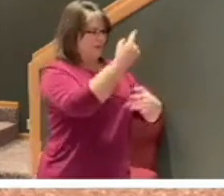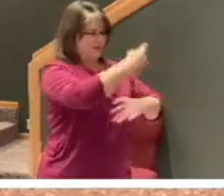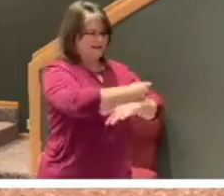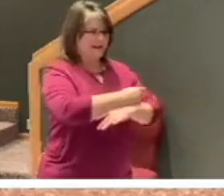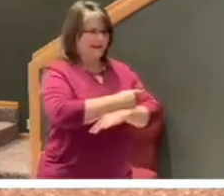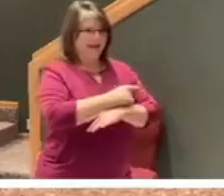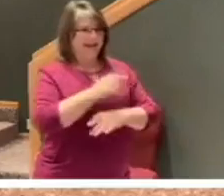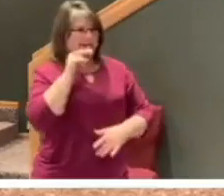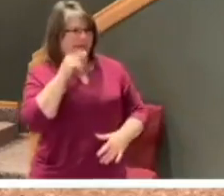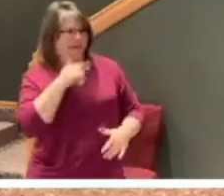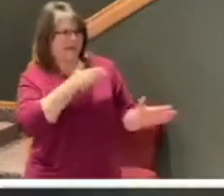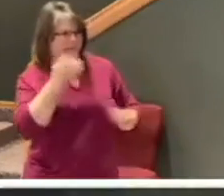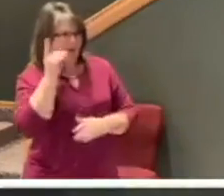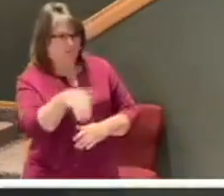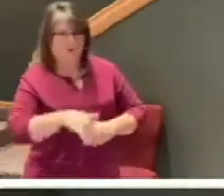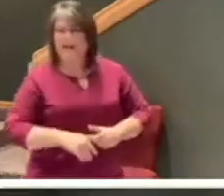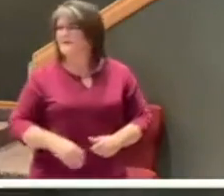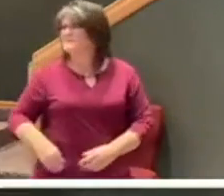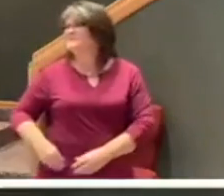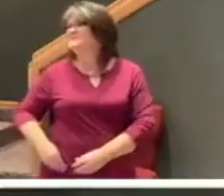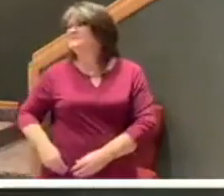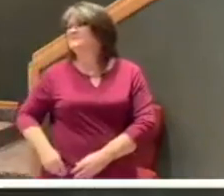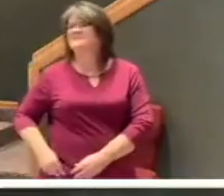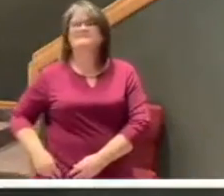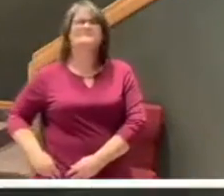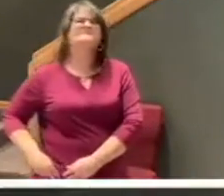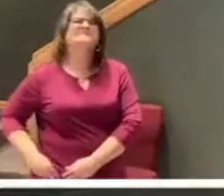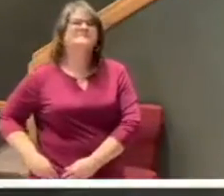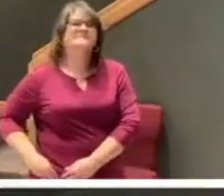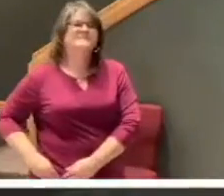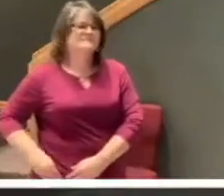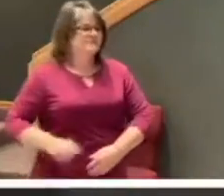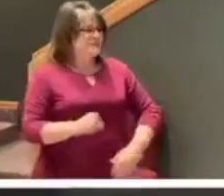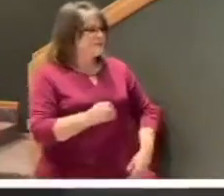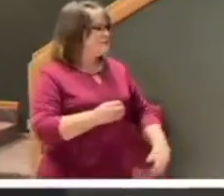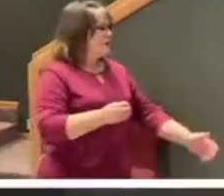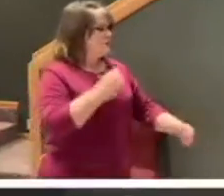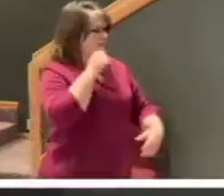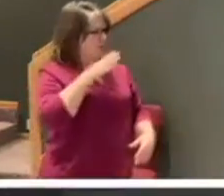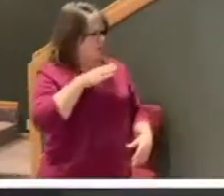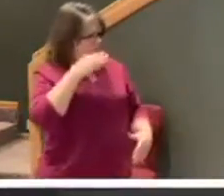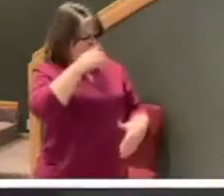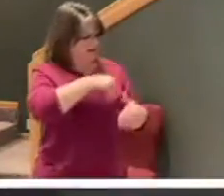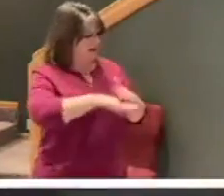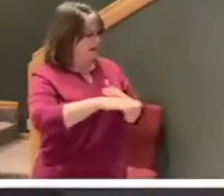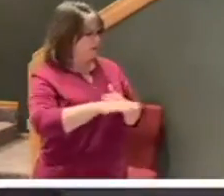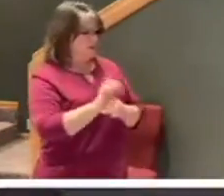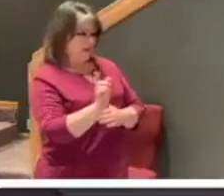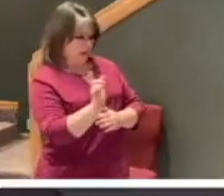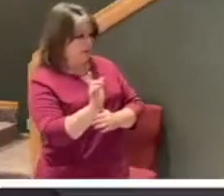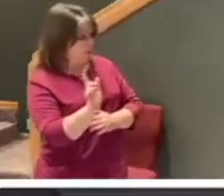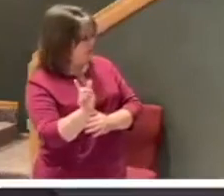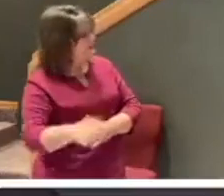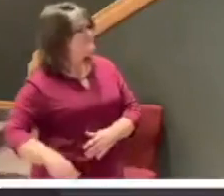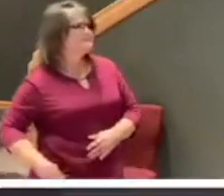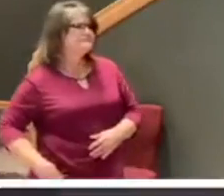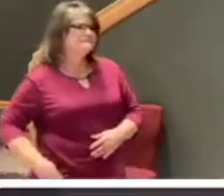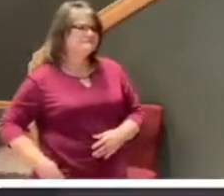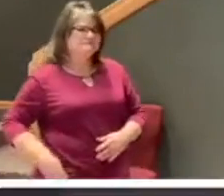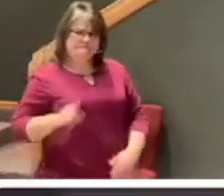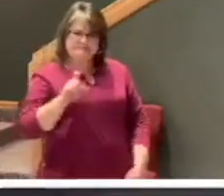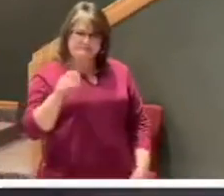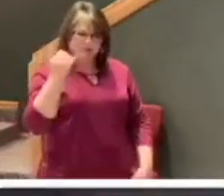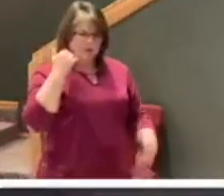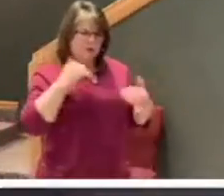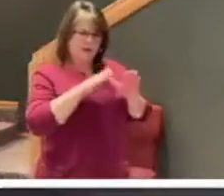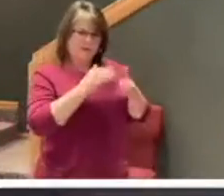Luckily, I'm prepared for that. So, you know, a woman walks into the library and she asked if they had